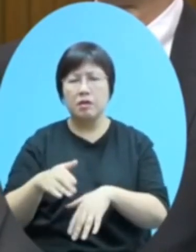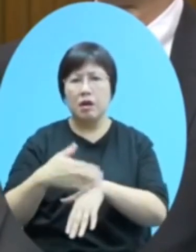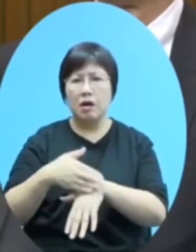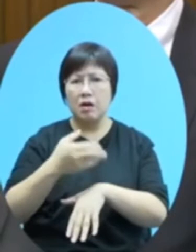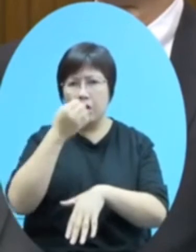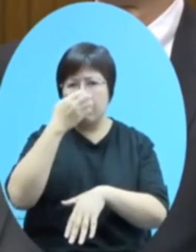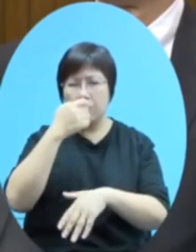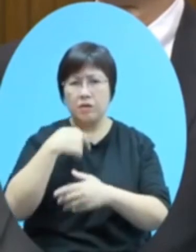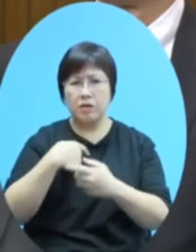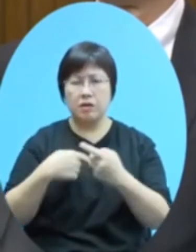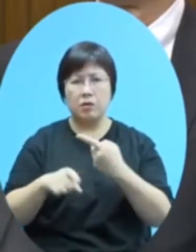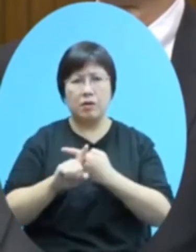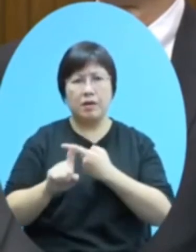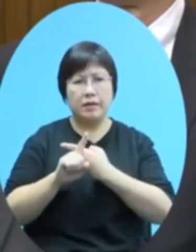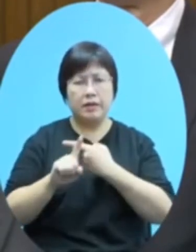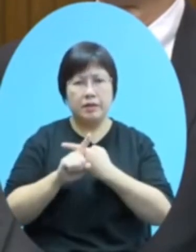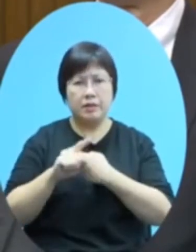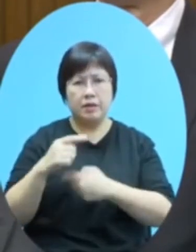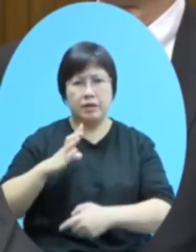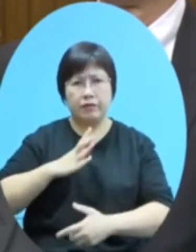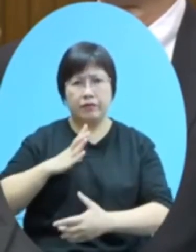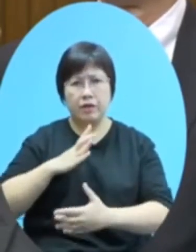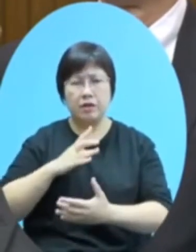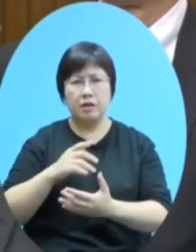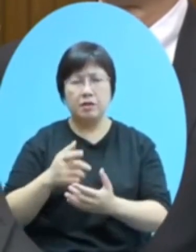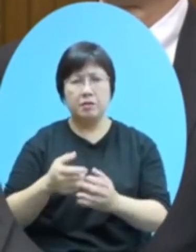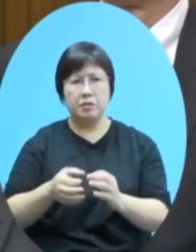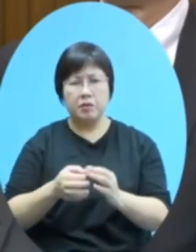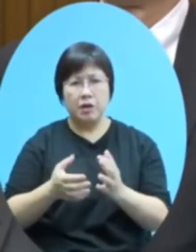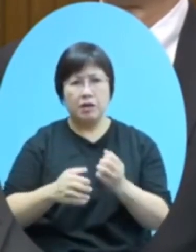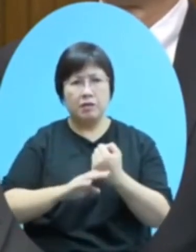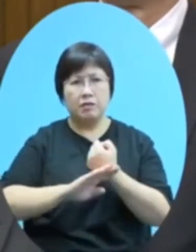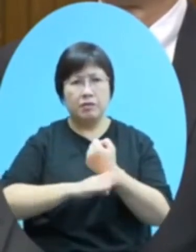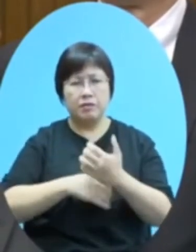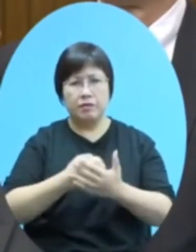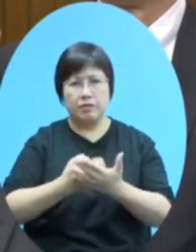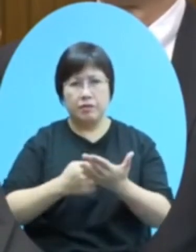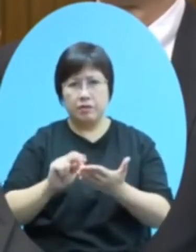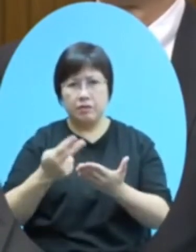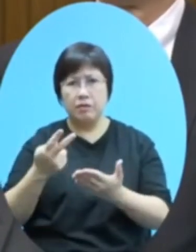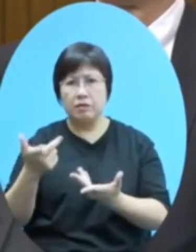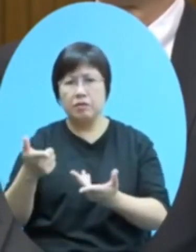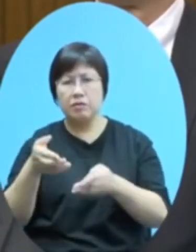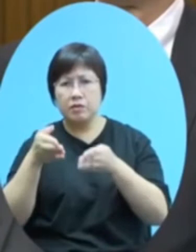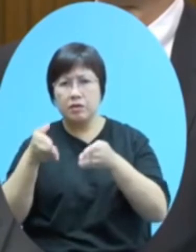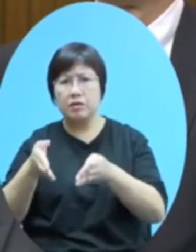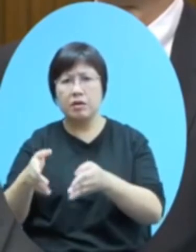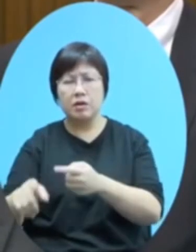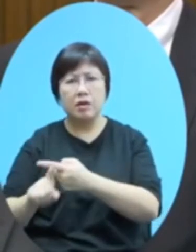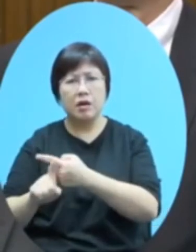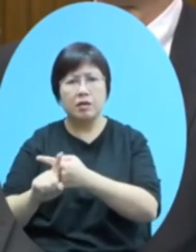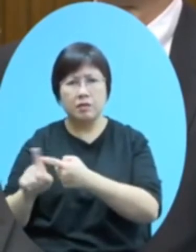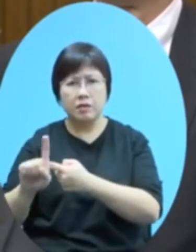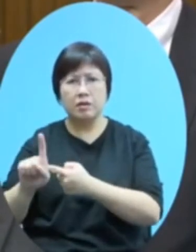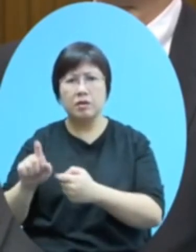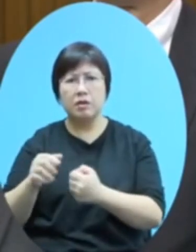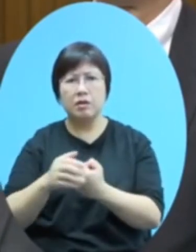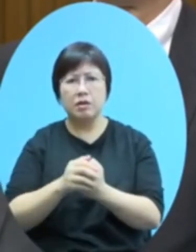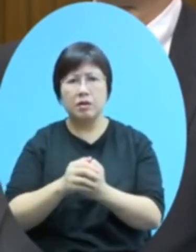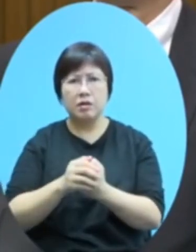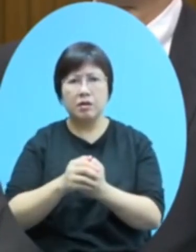is in a serious crisis. It's not just about the bill. So precisely, what would you do to deal with that crisis apart from